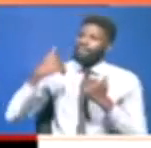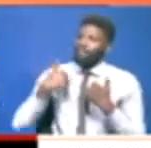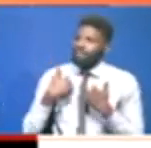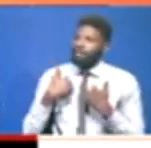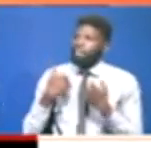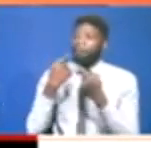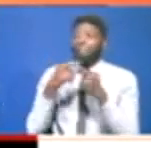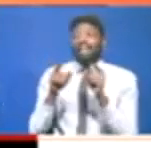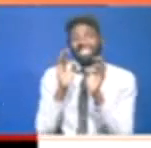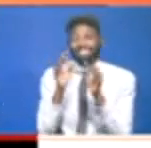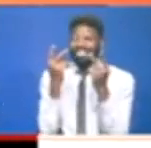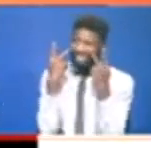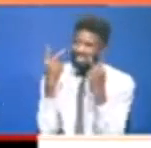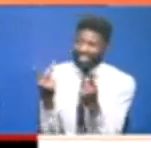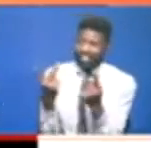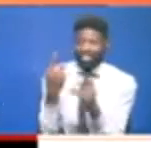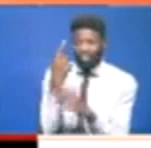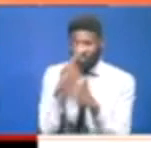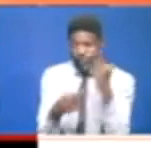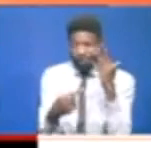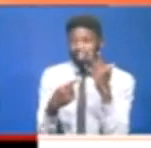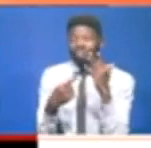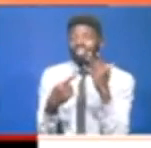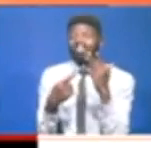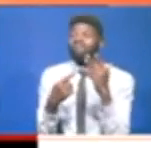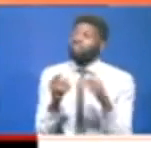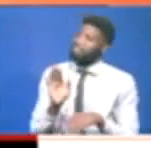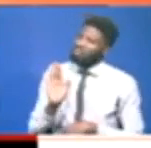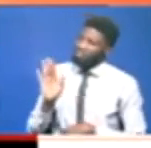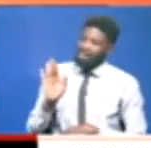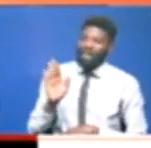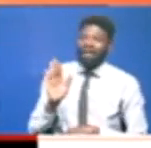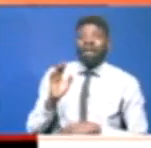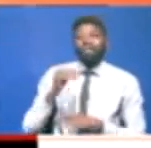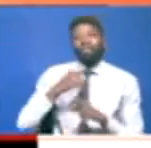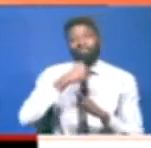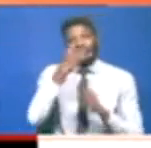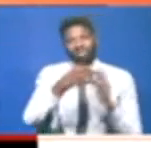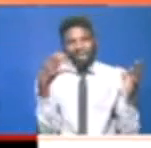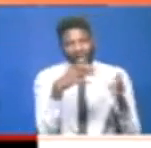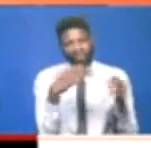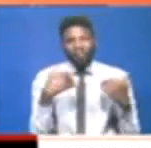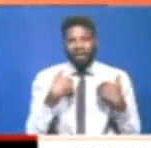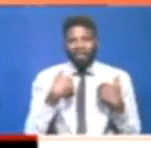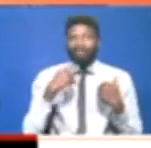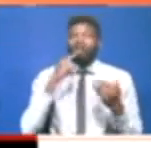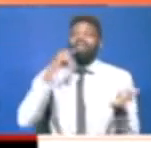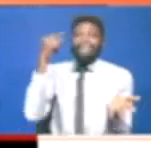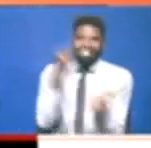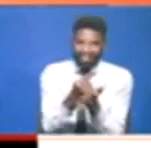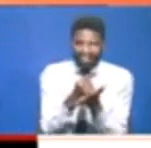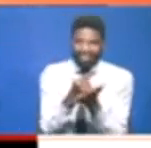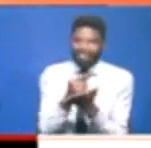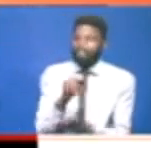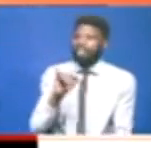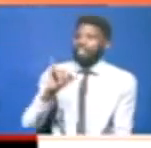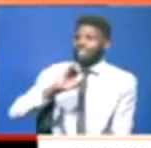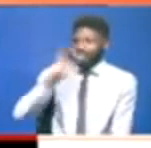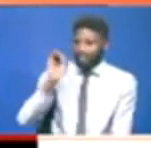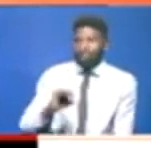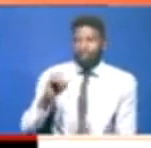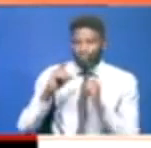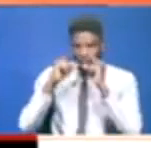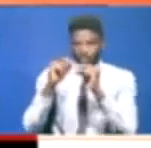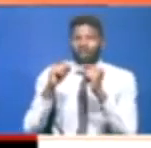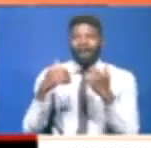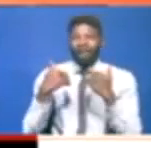insurance companies, what they do is they have guaranteed funds or the kind of guaranteed interest, whereby now they'll tell you that you'll be getting this amount of interest